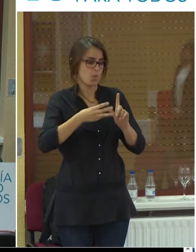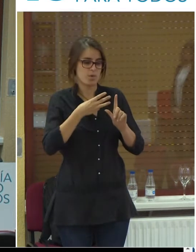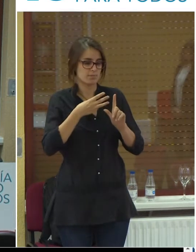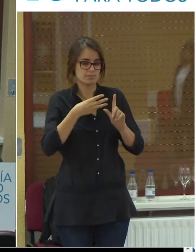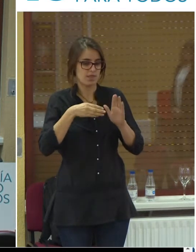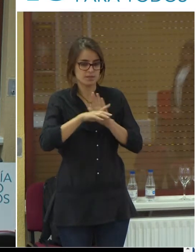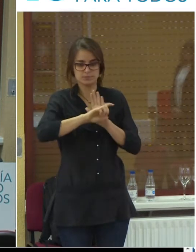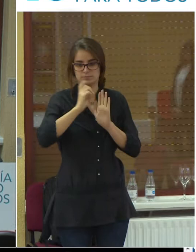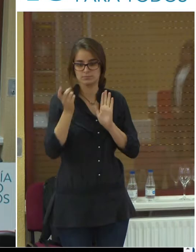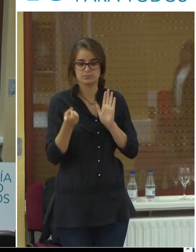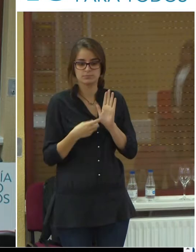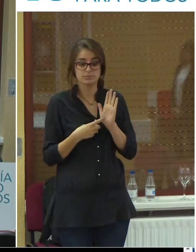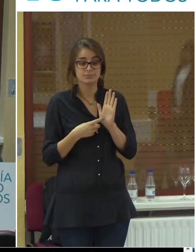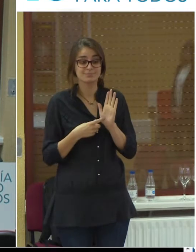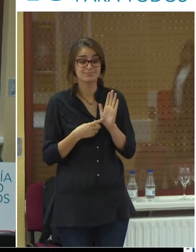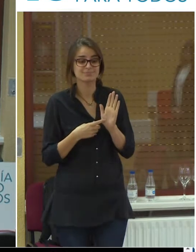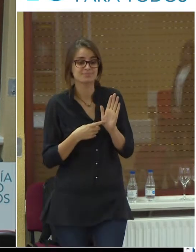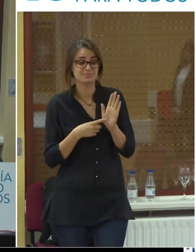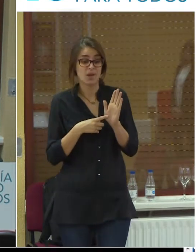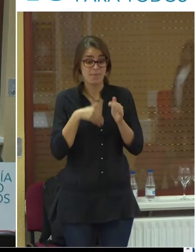from the website.